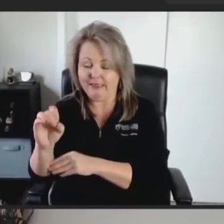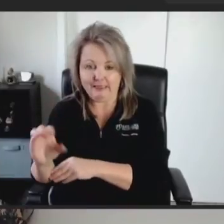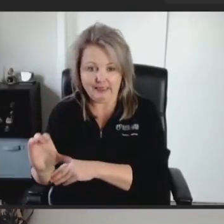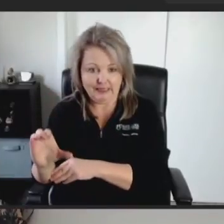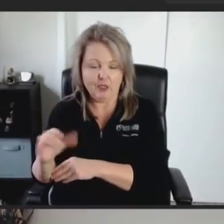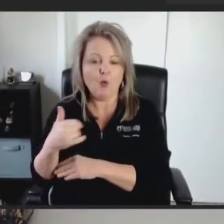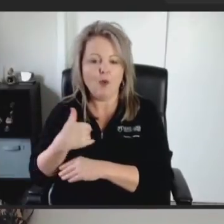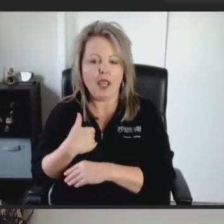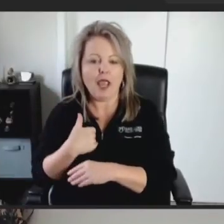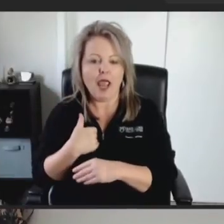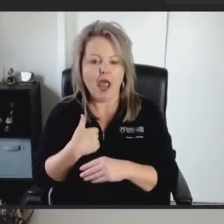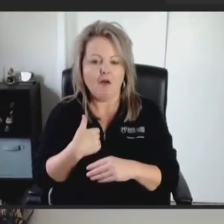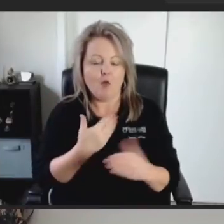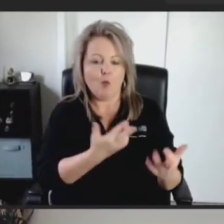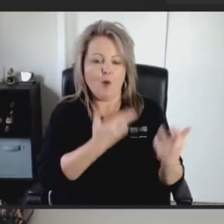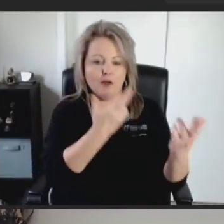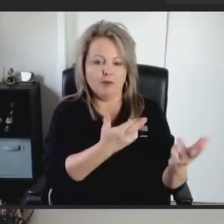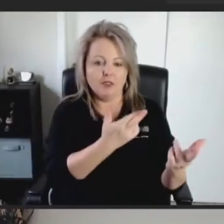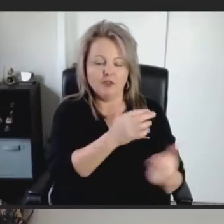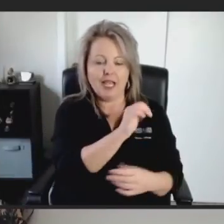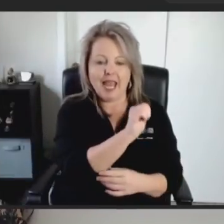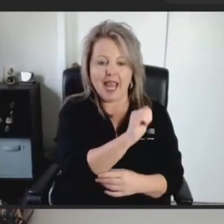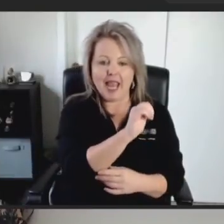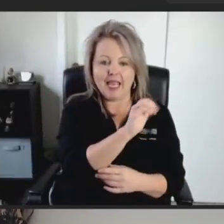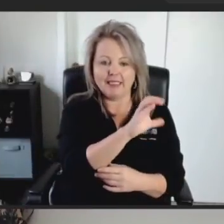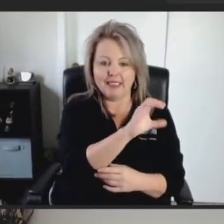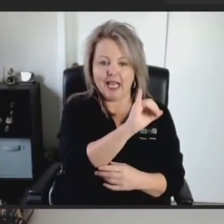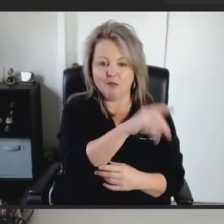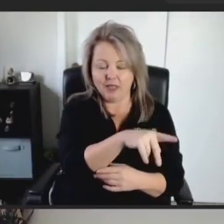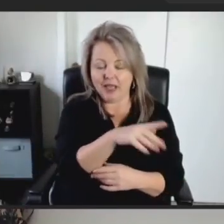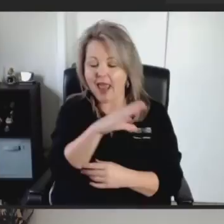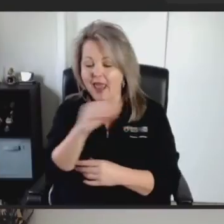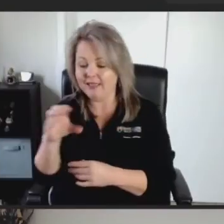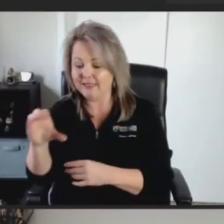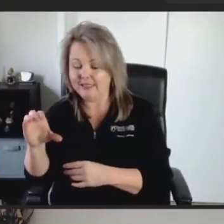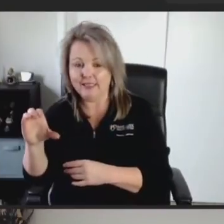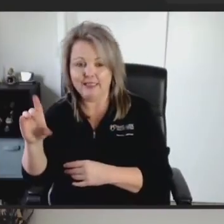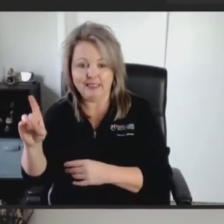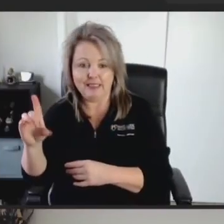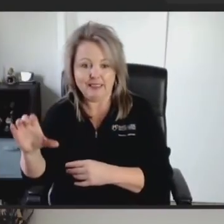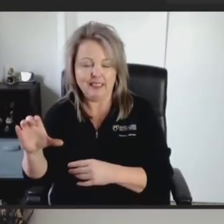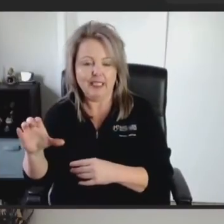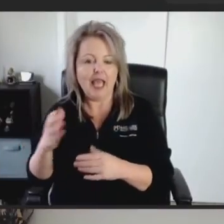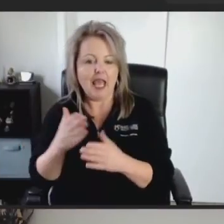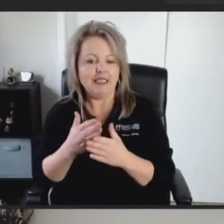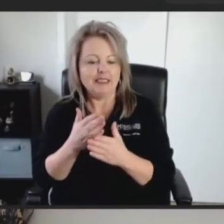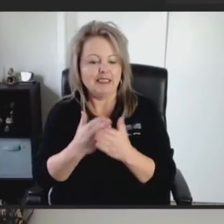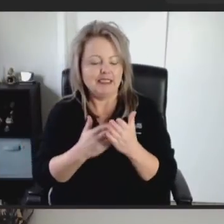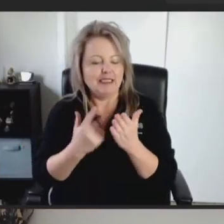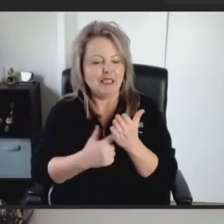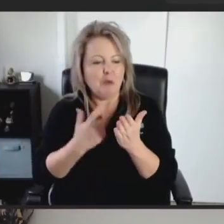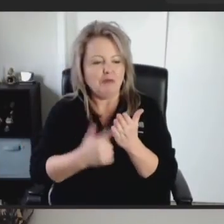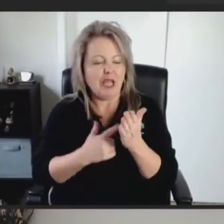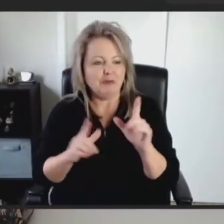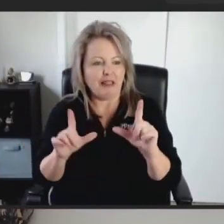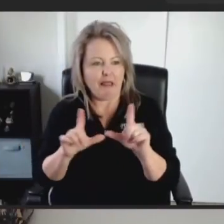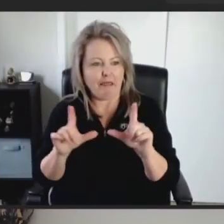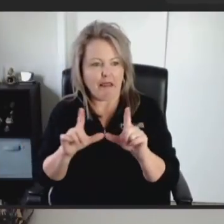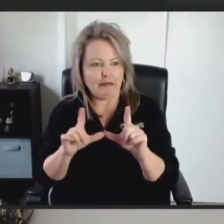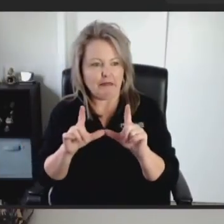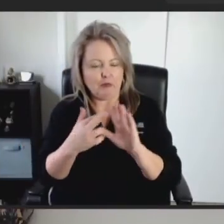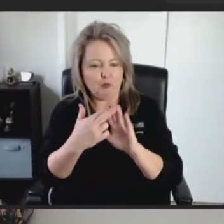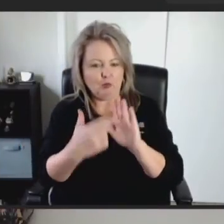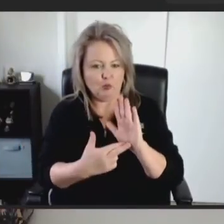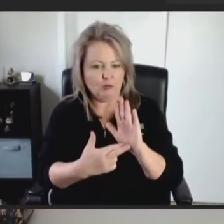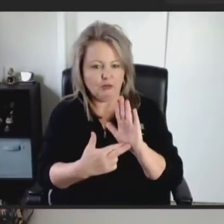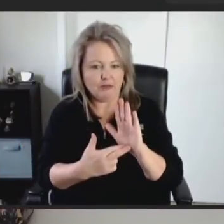the ACIP and CDC that sometimes fall outside of the licensure guidelines. I don't